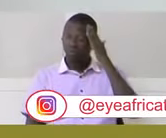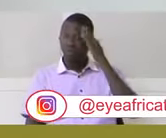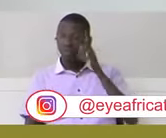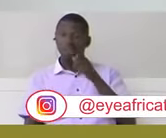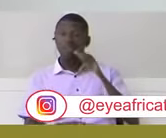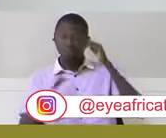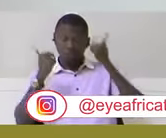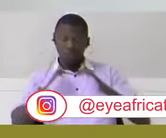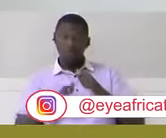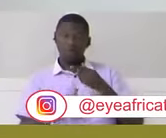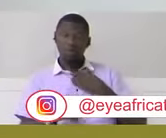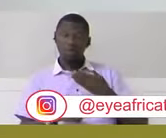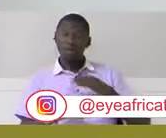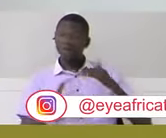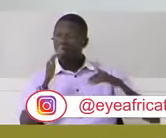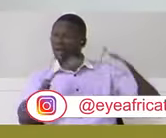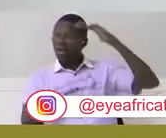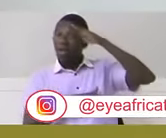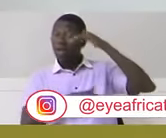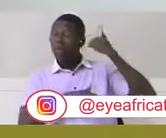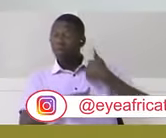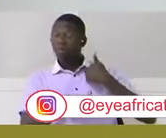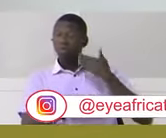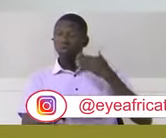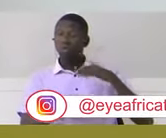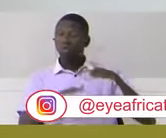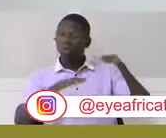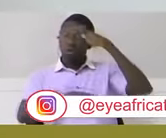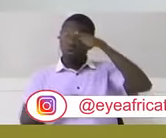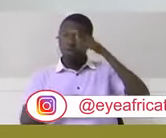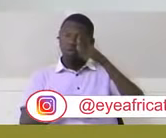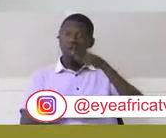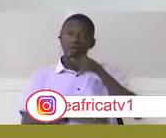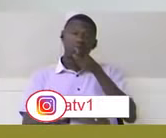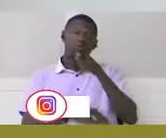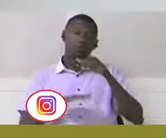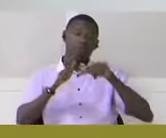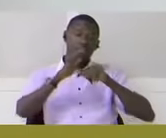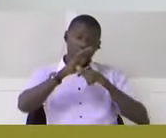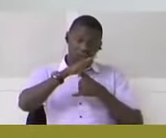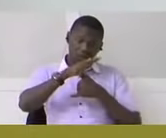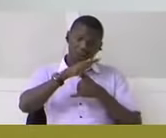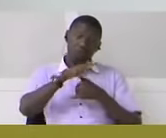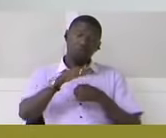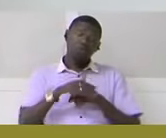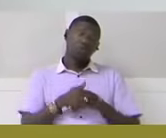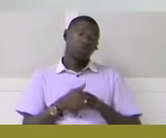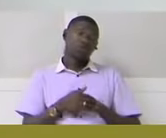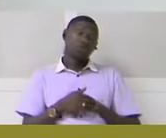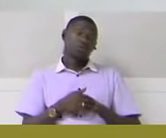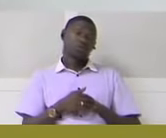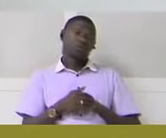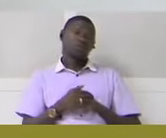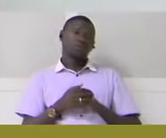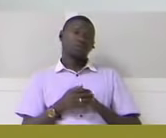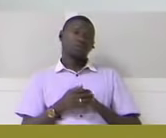ahead of you. Na zaita fono londo royalon ko nyine be nyine la fitaka ke bar ninga tumala mendam